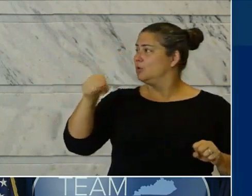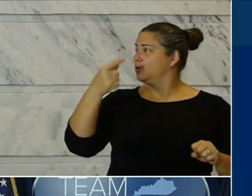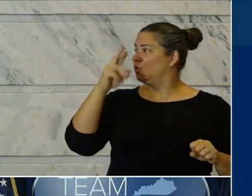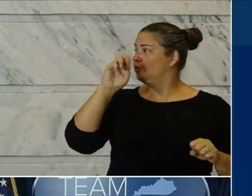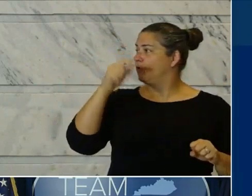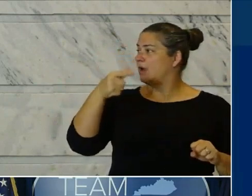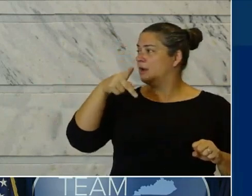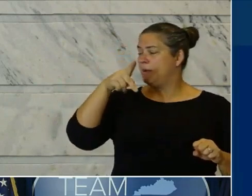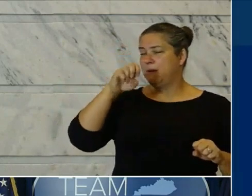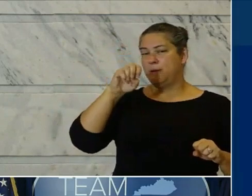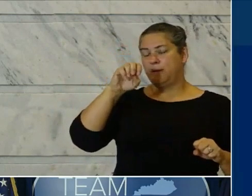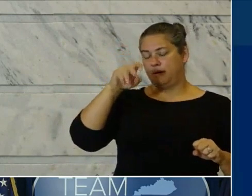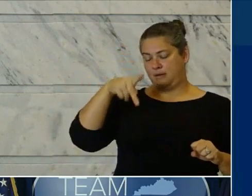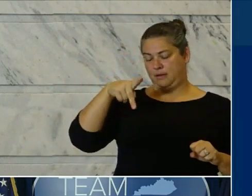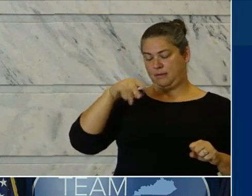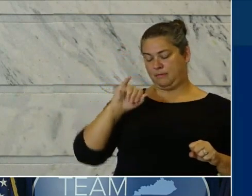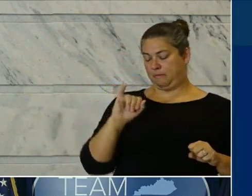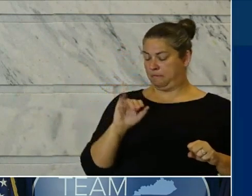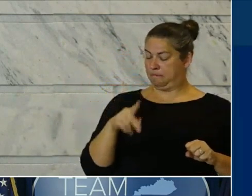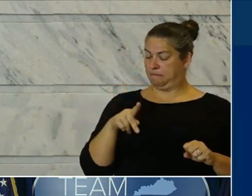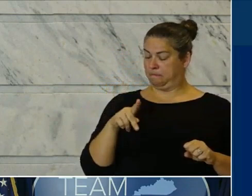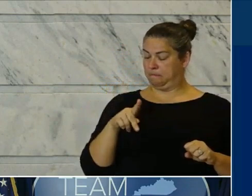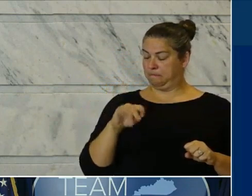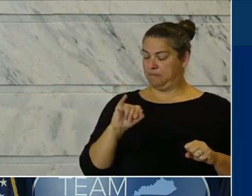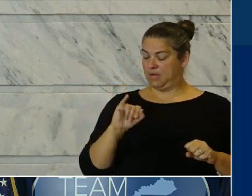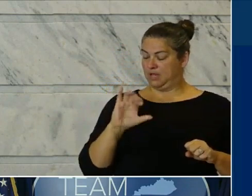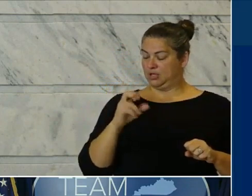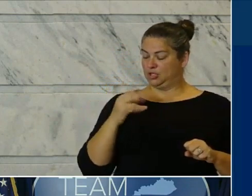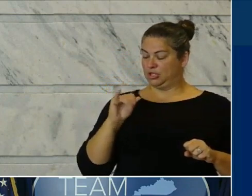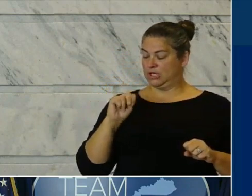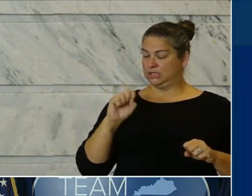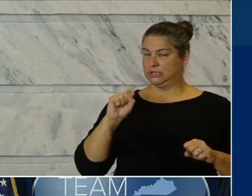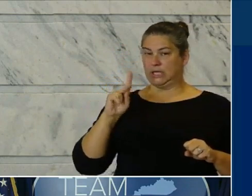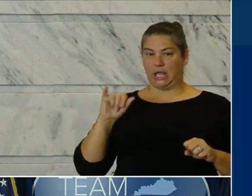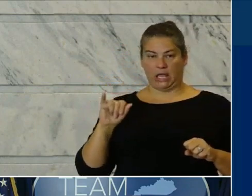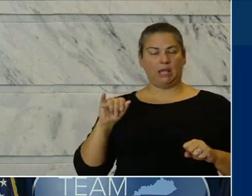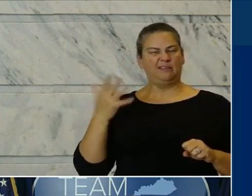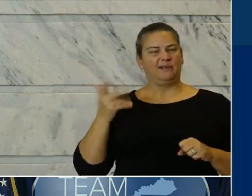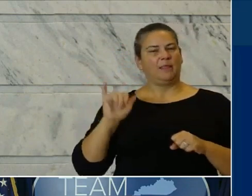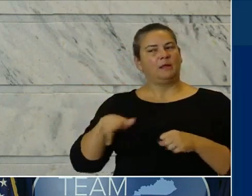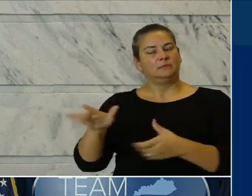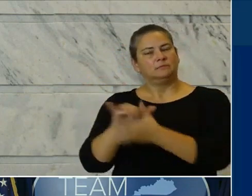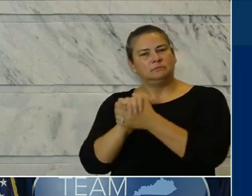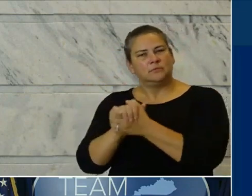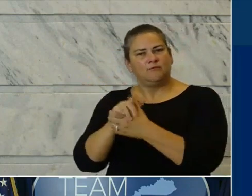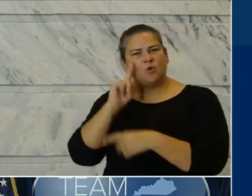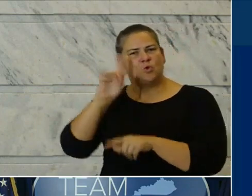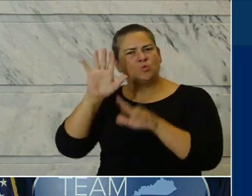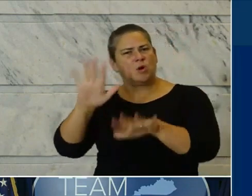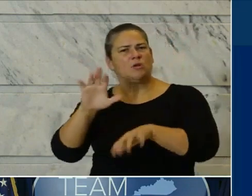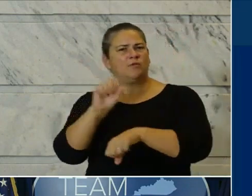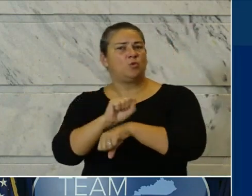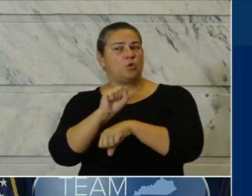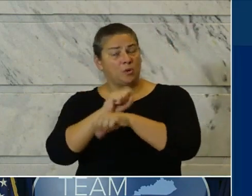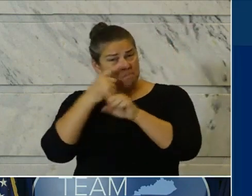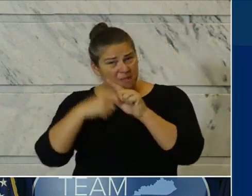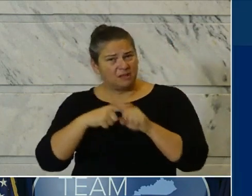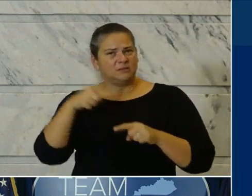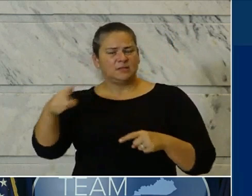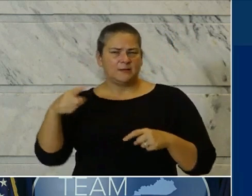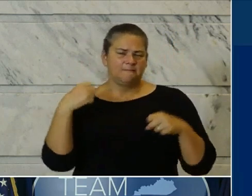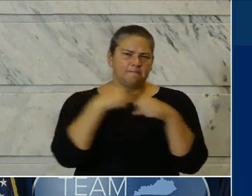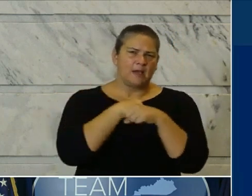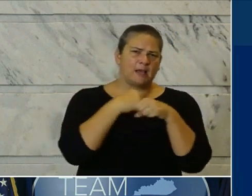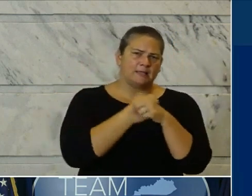Puchinski, for the great work the company is doing overall and in the fight against COVID-19. Just